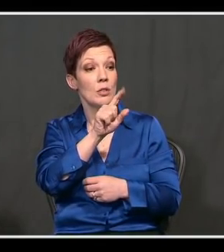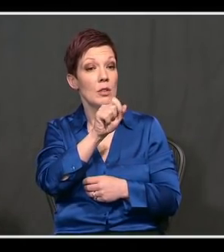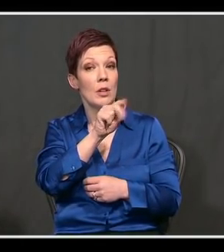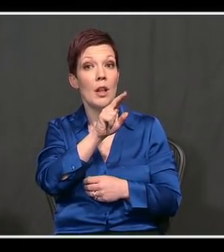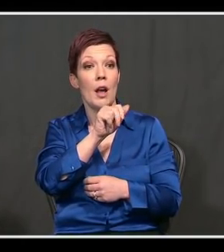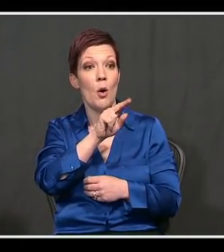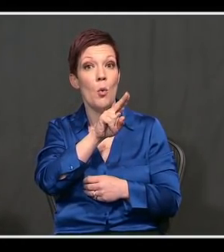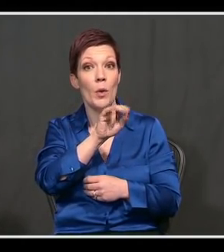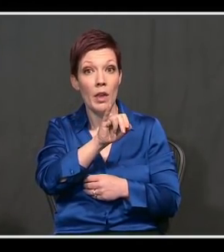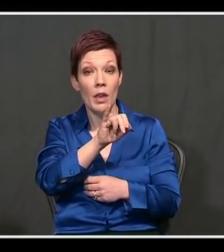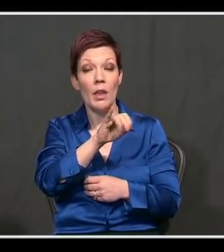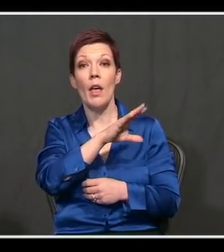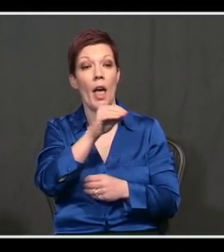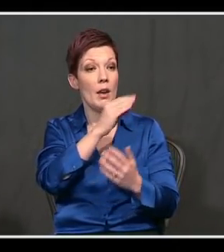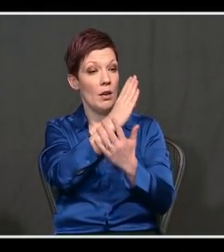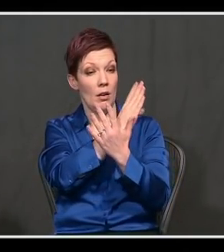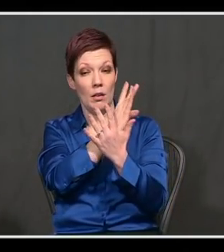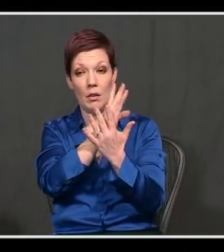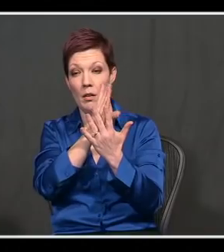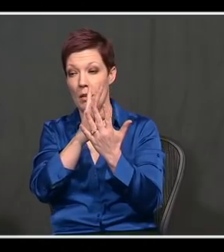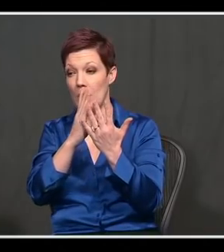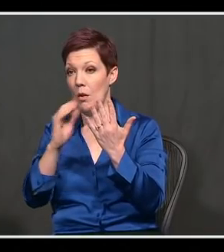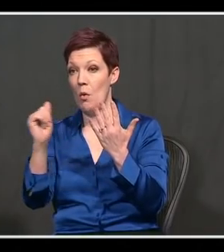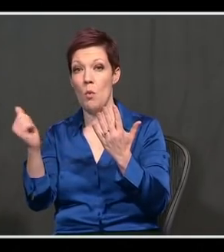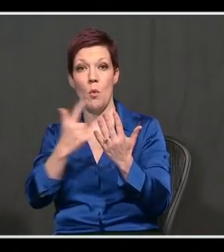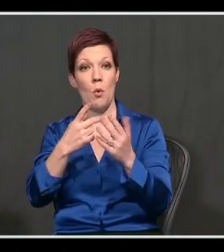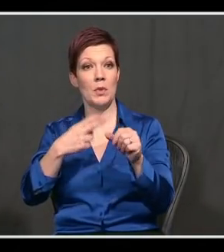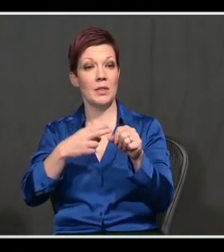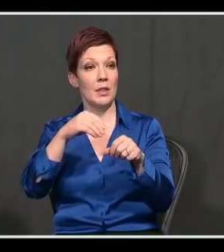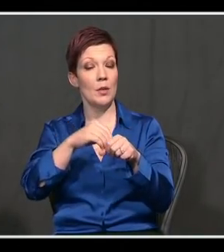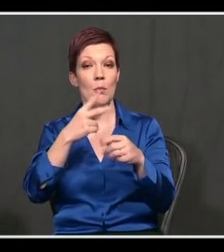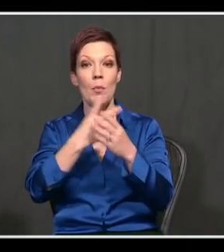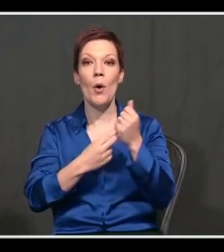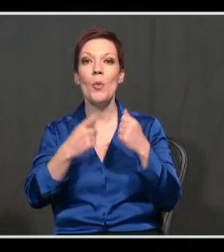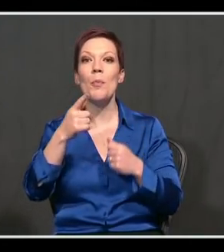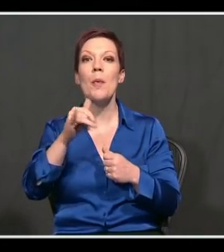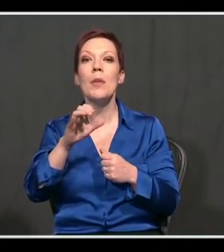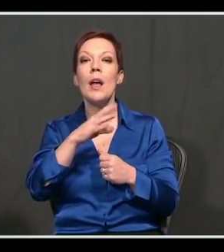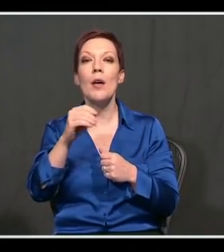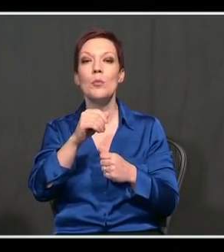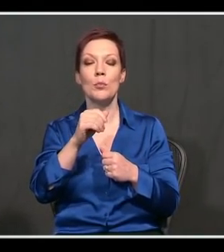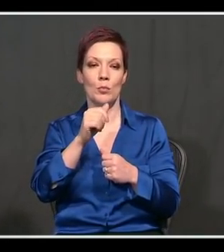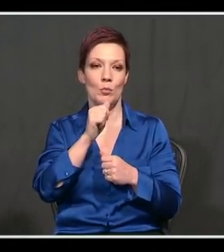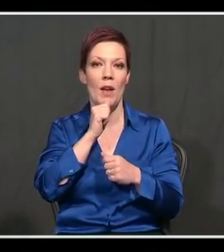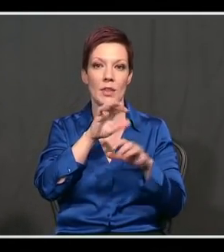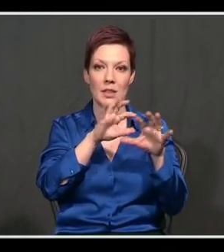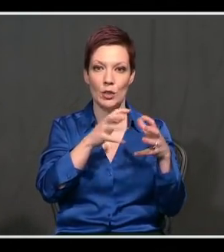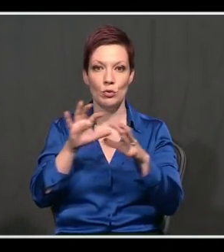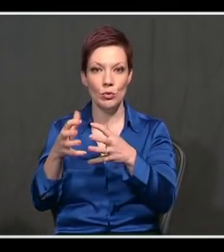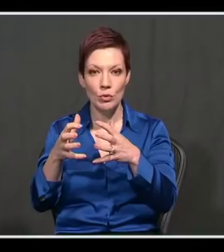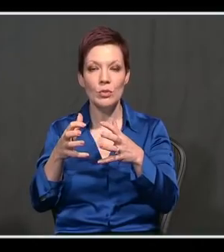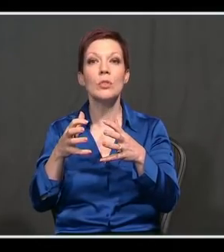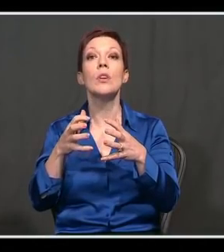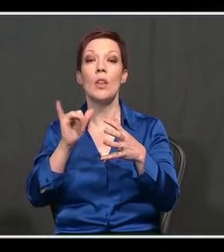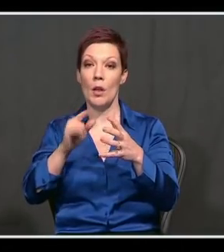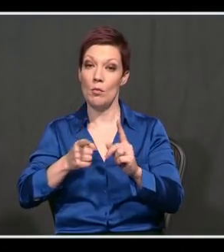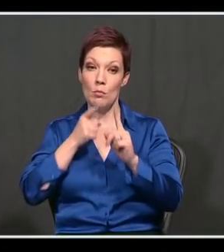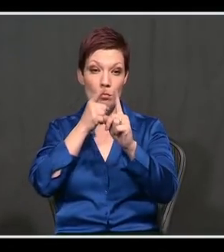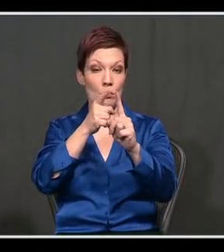ranks of every participant in both the public and private sectors, their focus was singular: save American